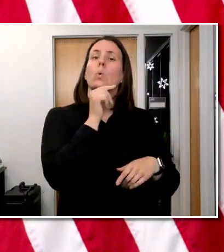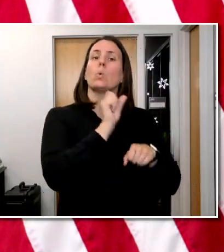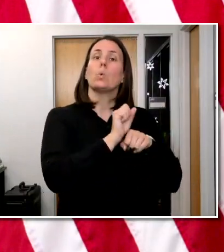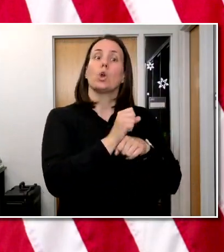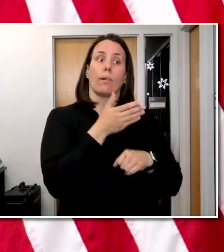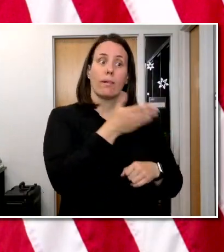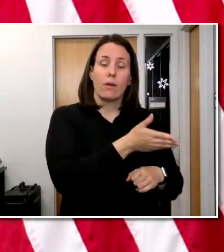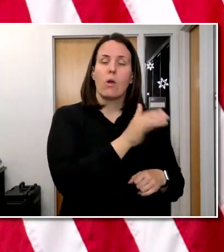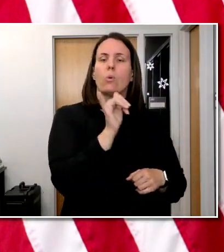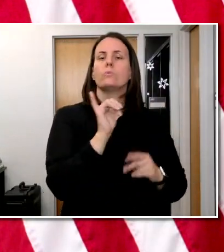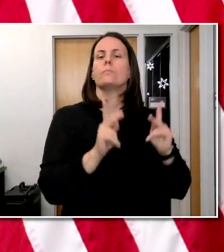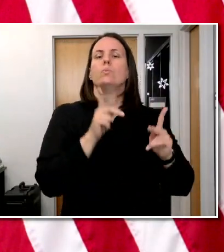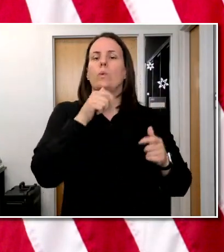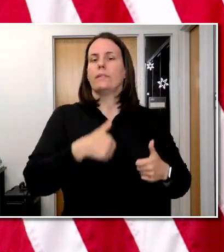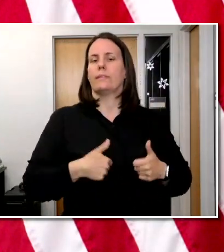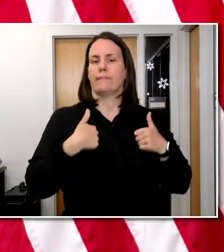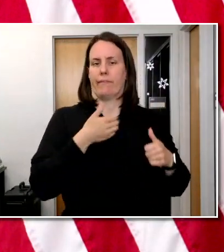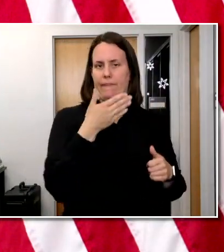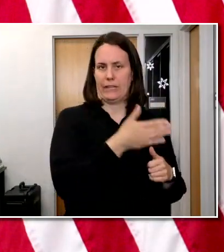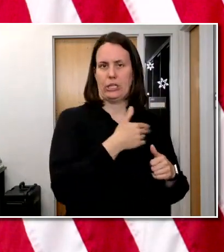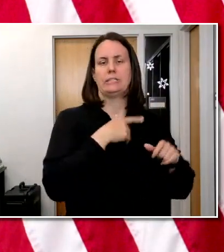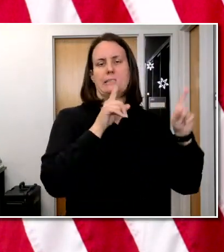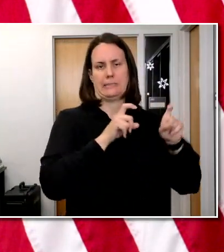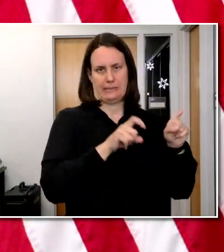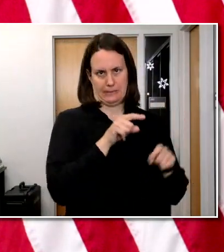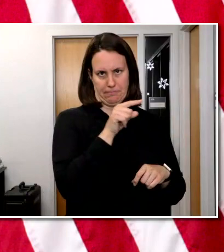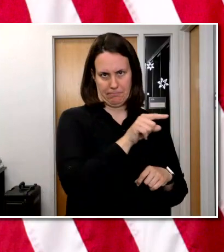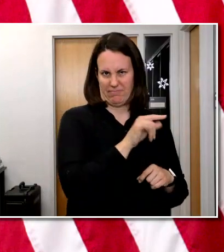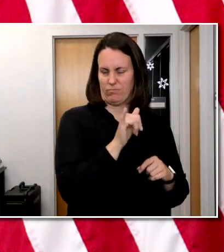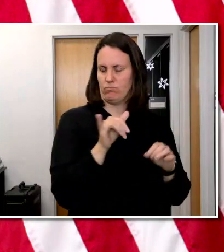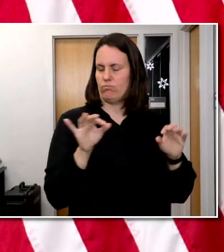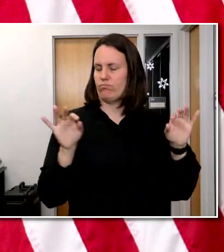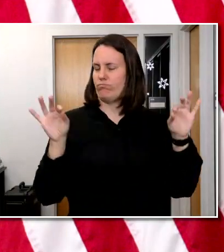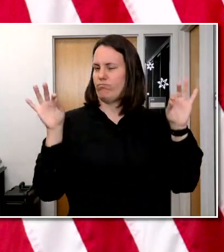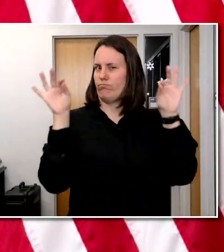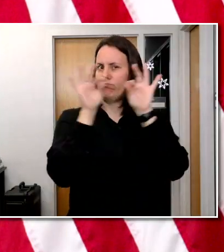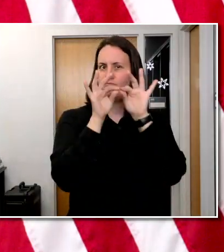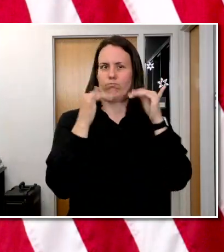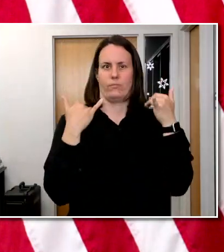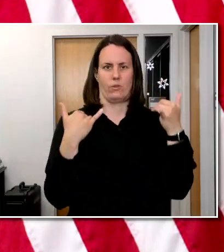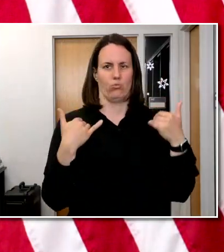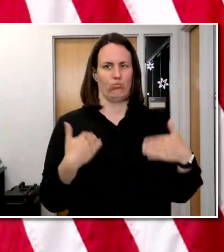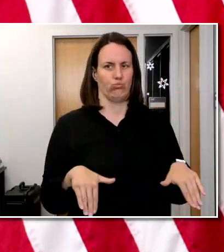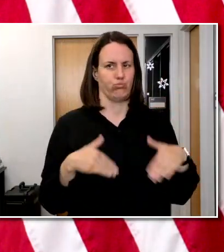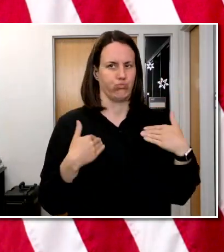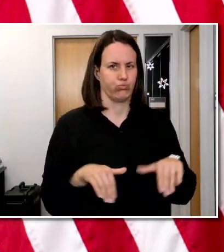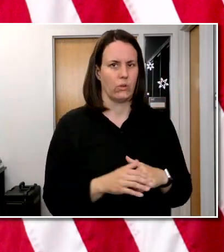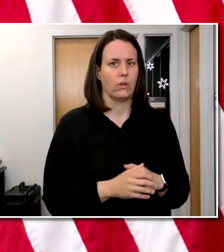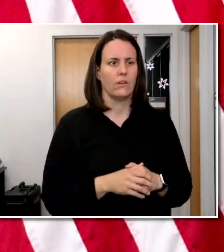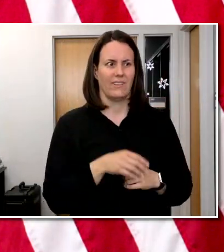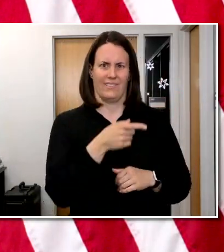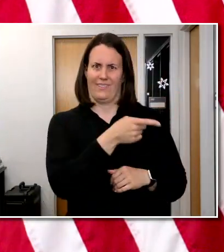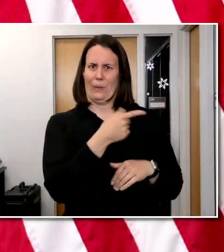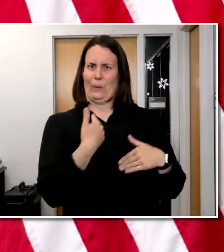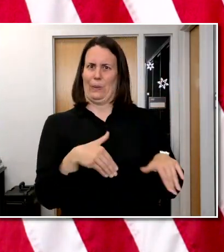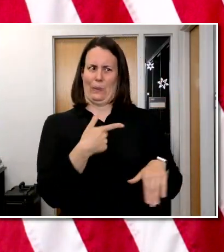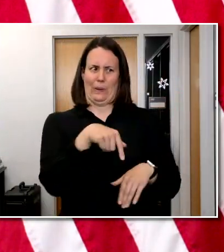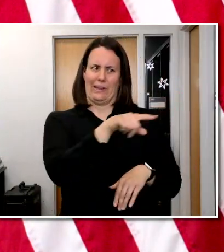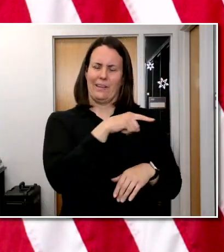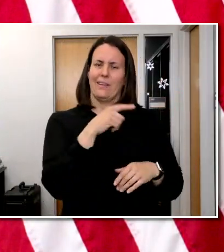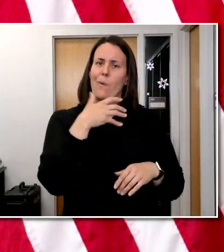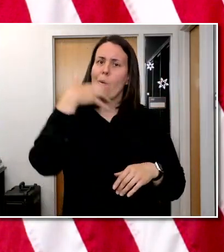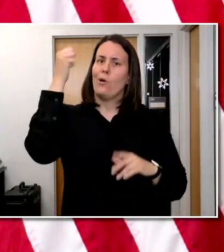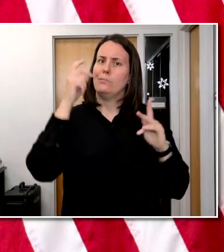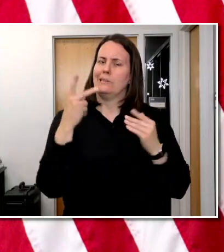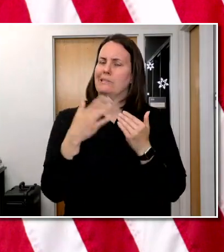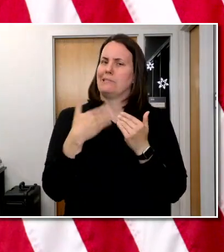That it's very important. Our most vulnerable citizens live in long-term care facilities, and we